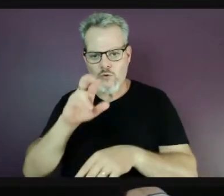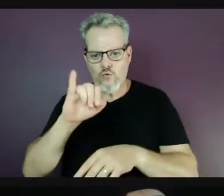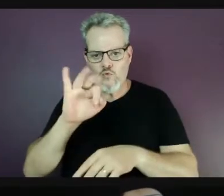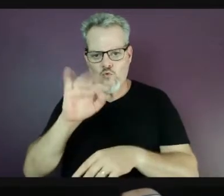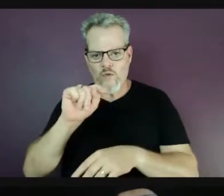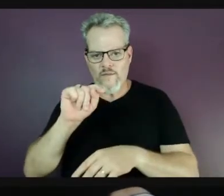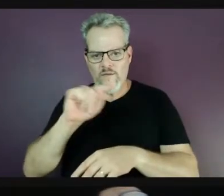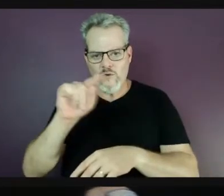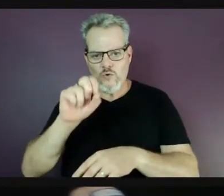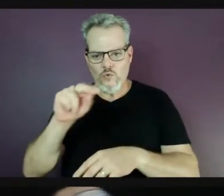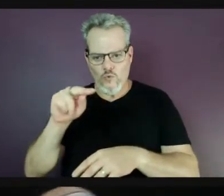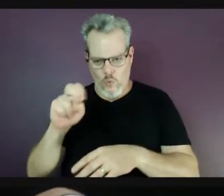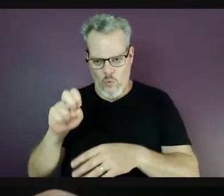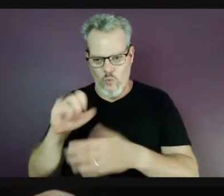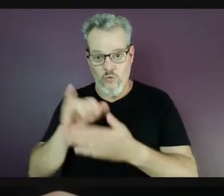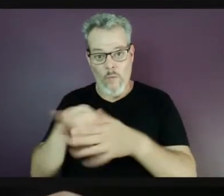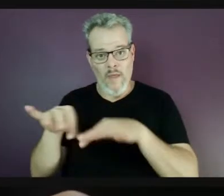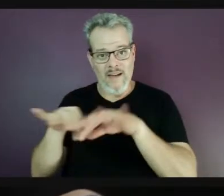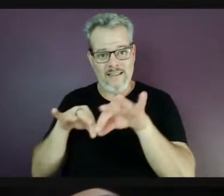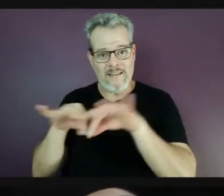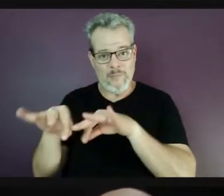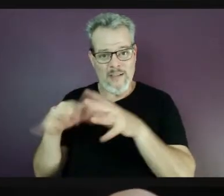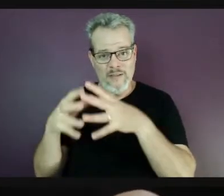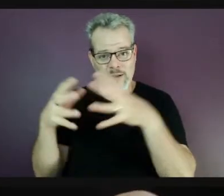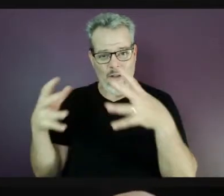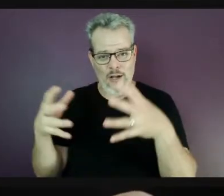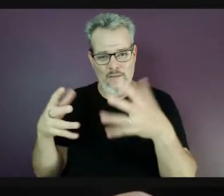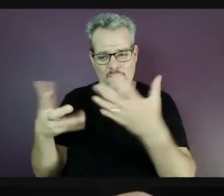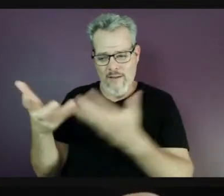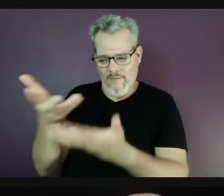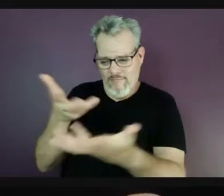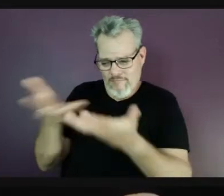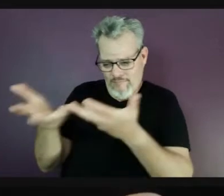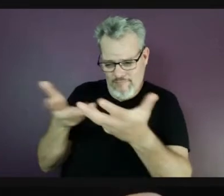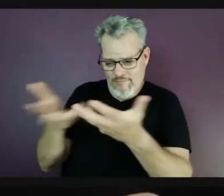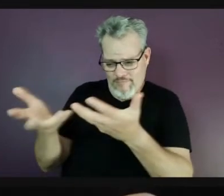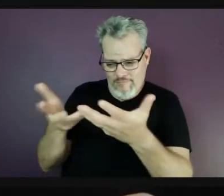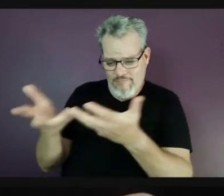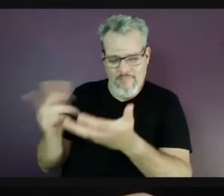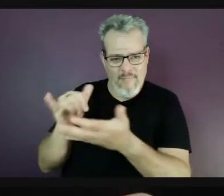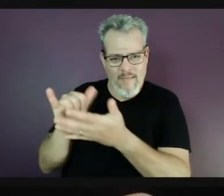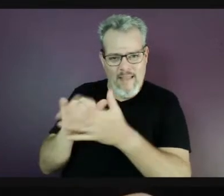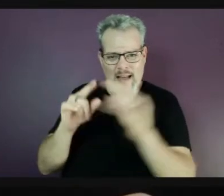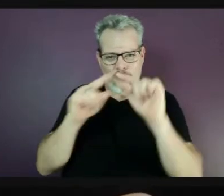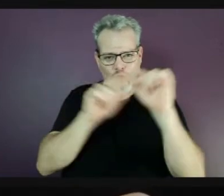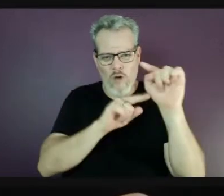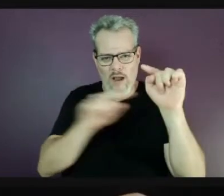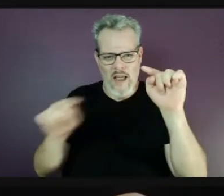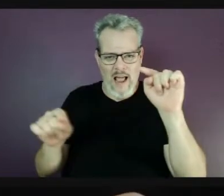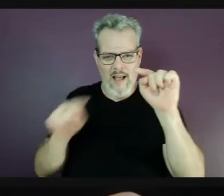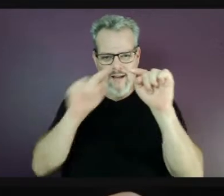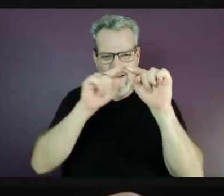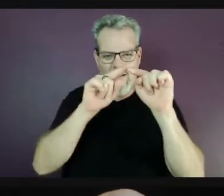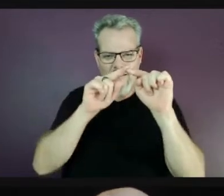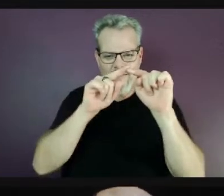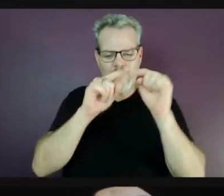interaction. And these are the stations that are closest to the Kauai fault zone of that triangle, that edge of that triangle, that corner of the triangle